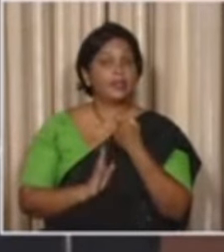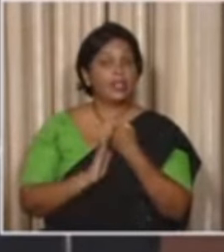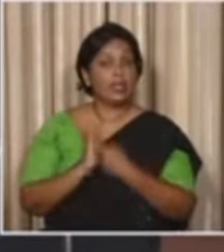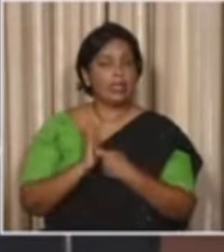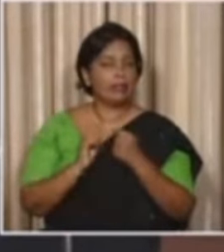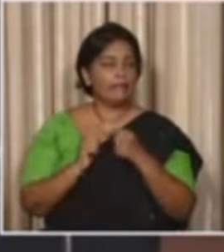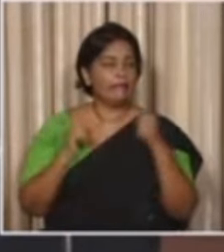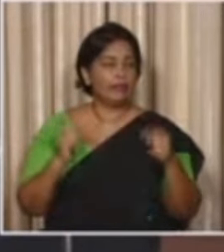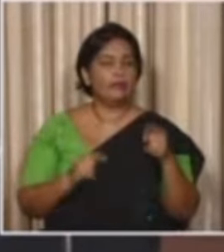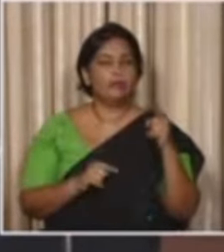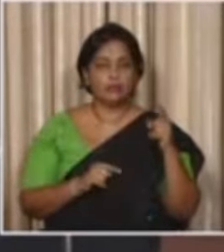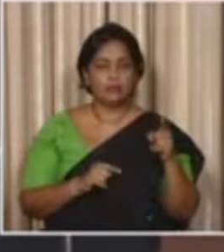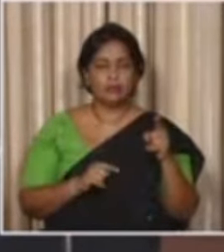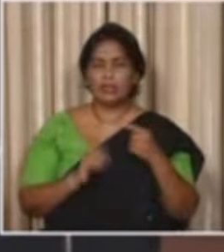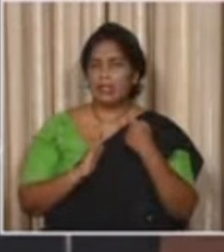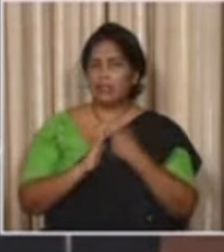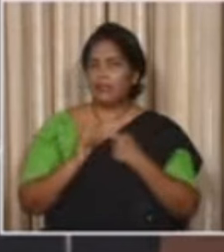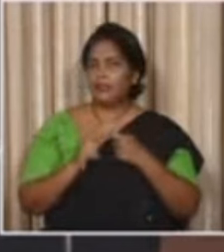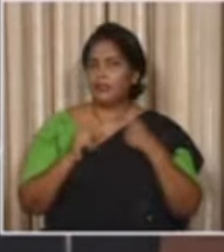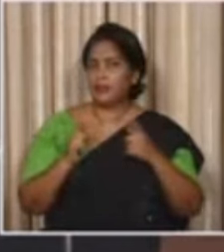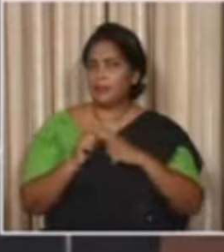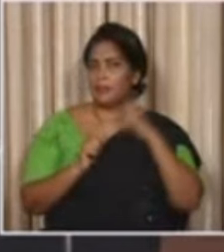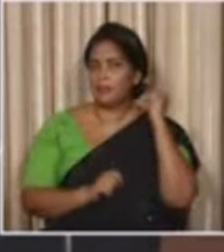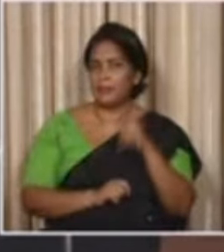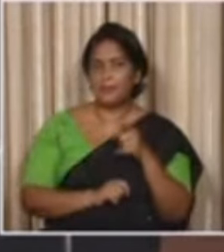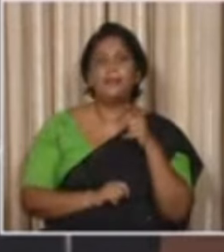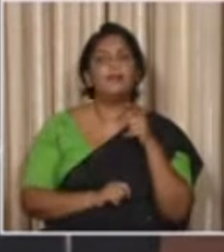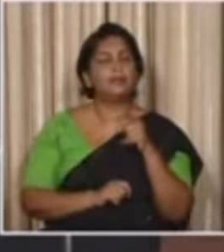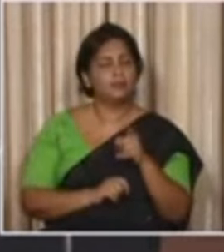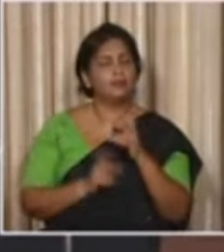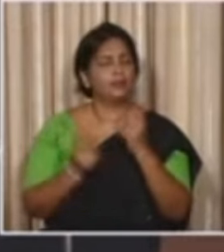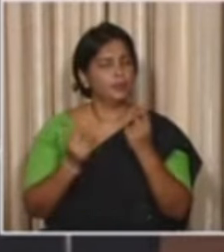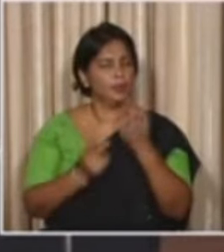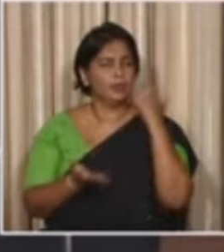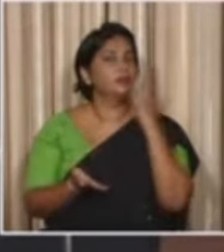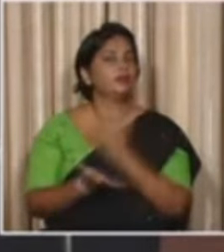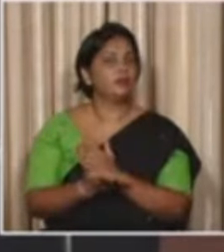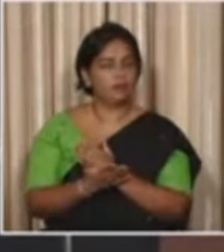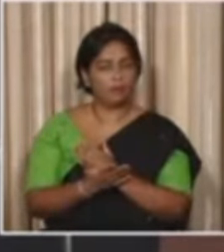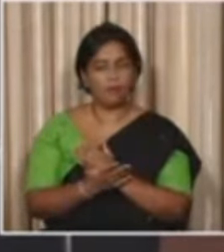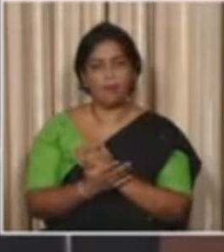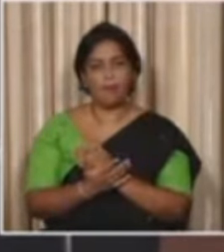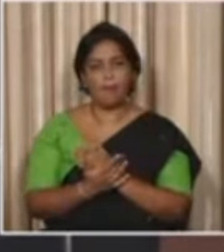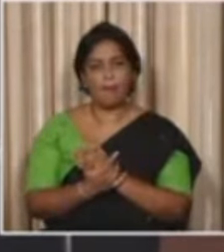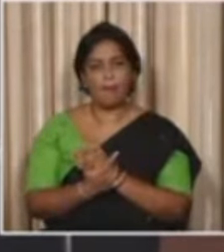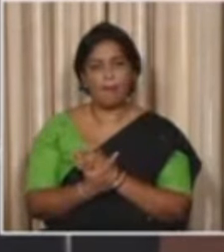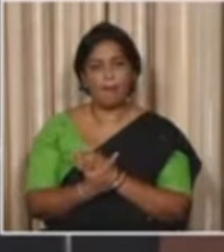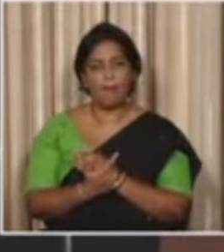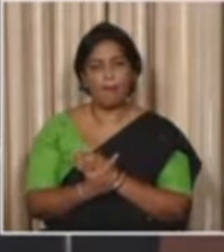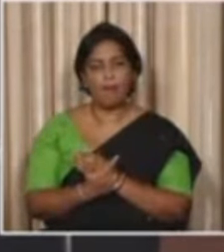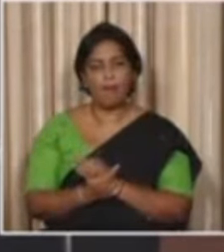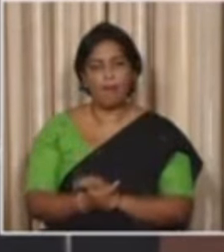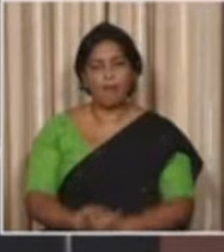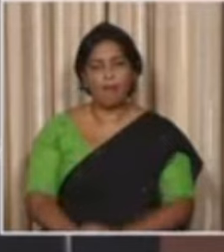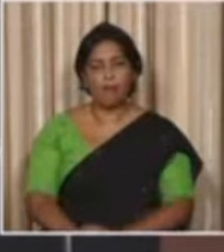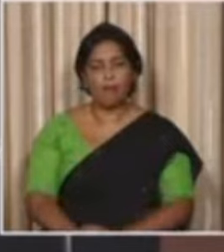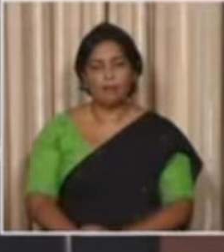birodi, niti birodi gayi mak, mereka bahaya nawat tanda. Garu ya